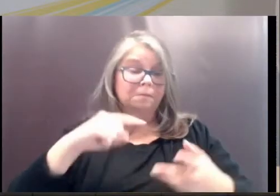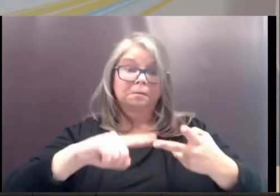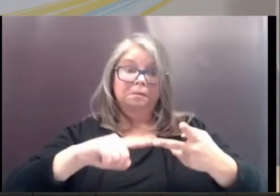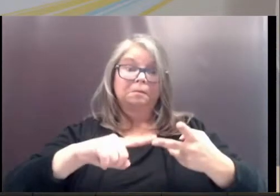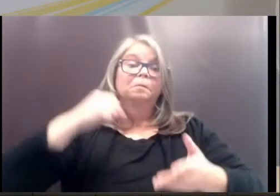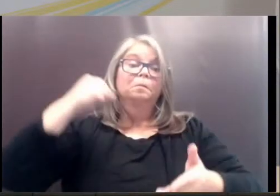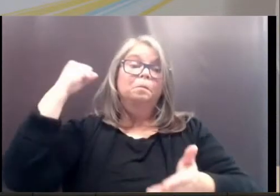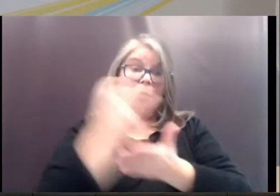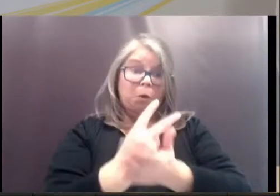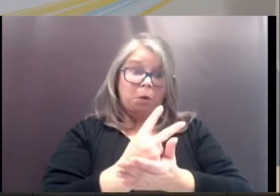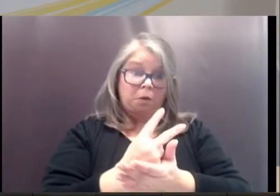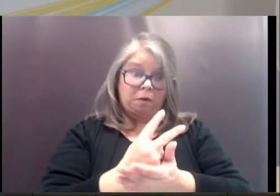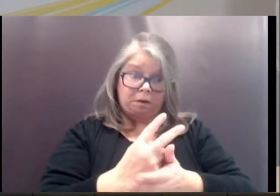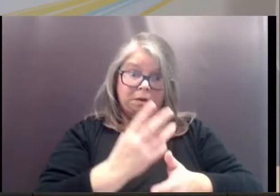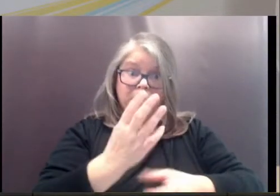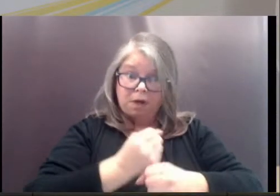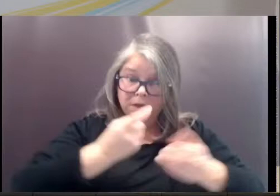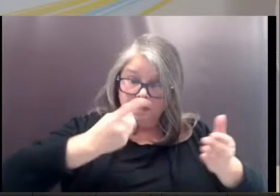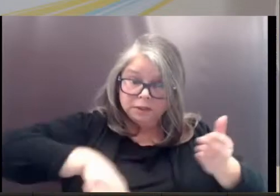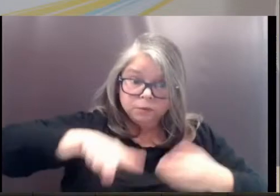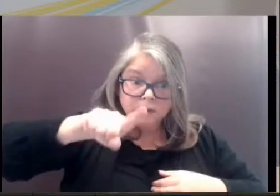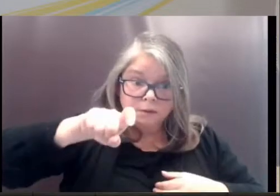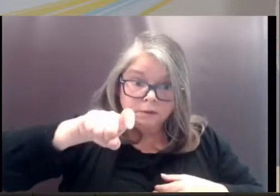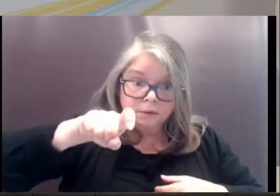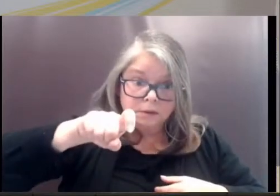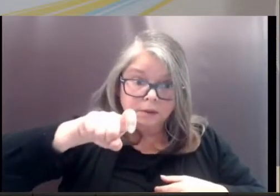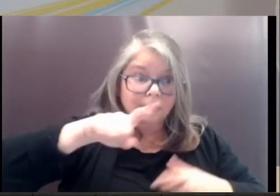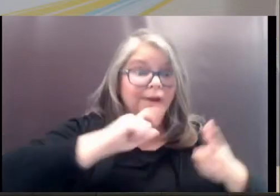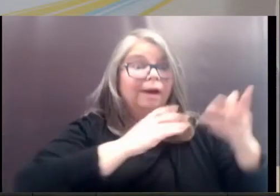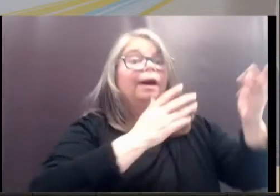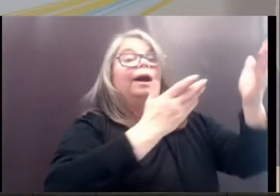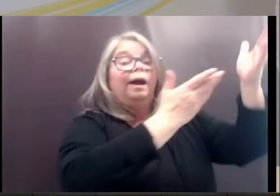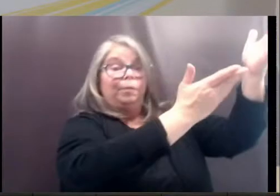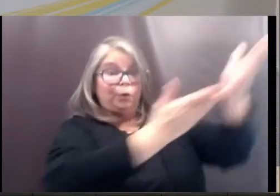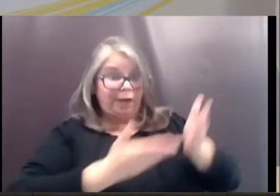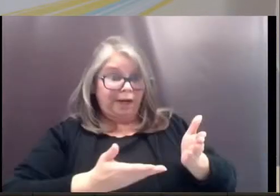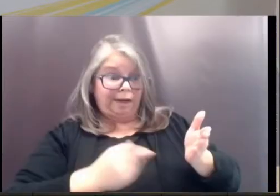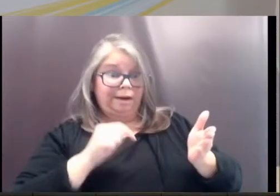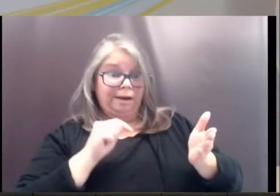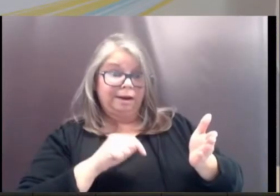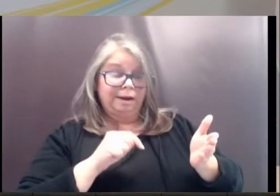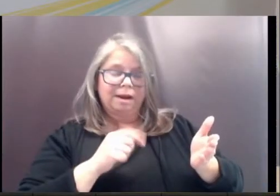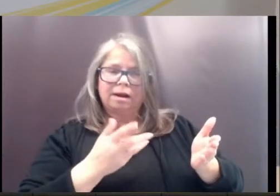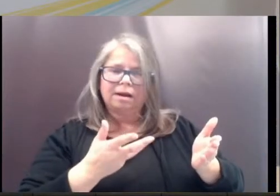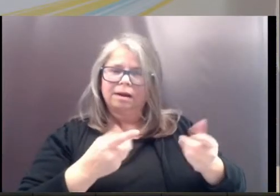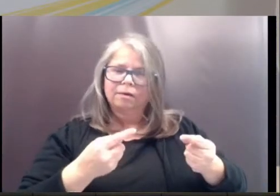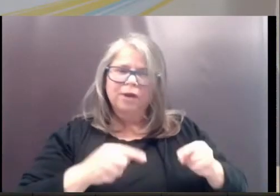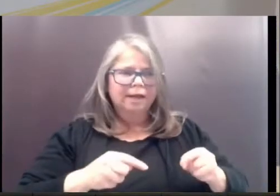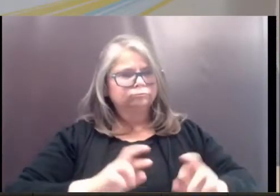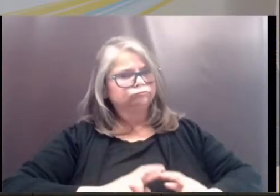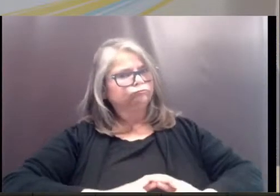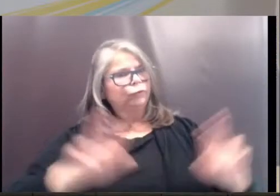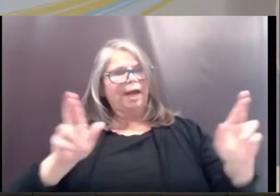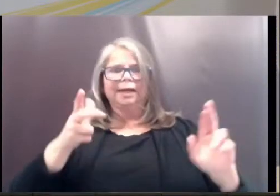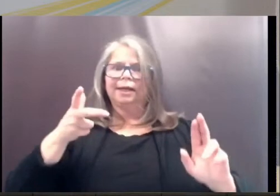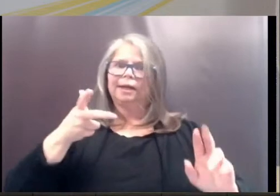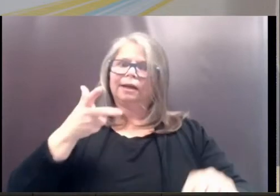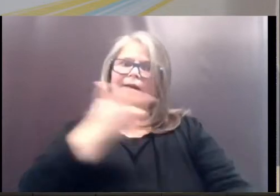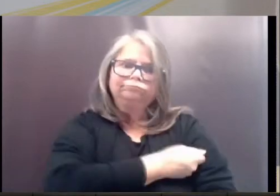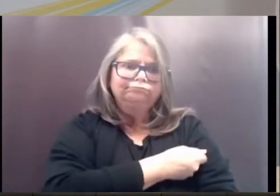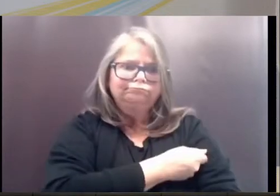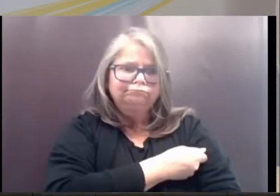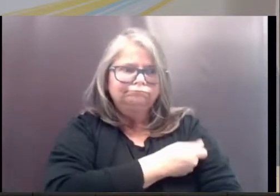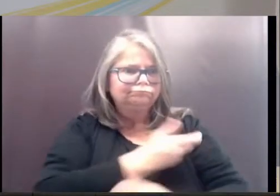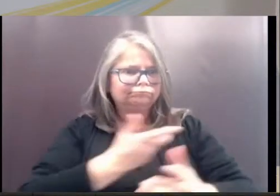I'm wondering how long after it arrives on PEI will it be ready to be distributed to people, and will vaccination start